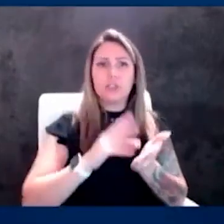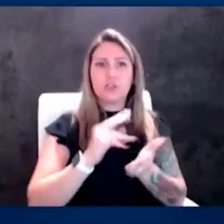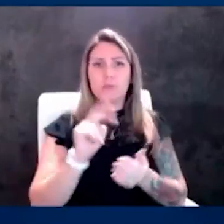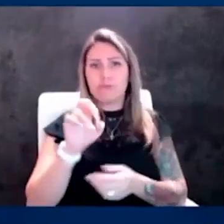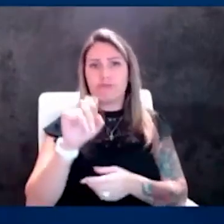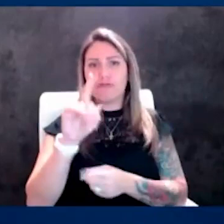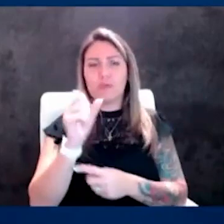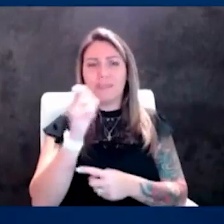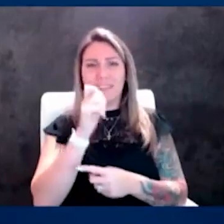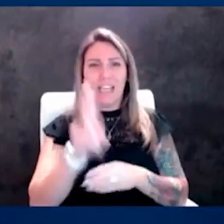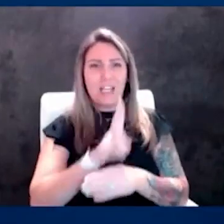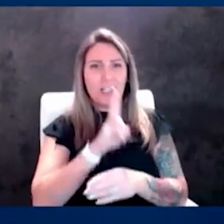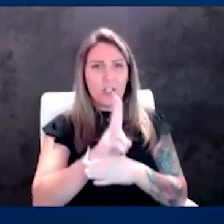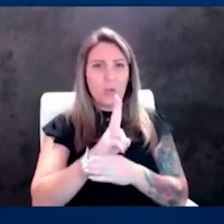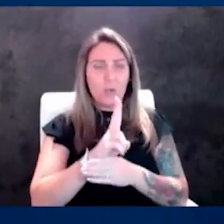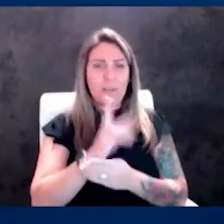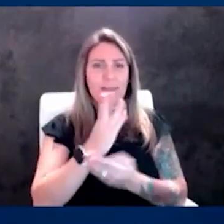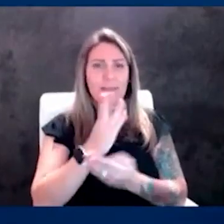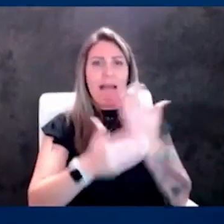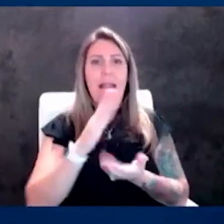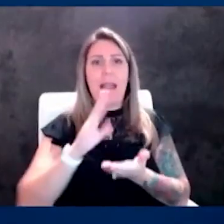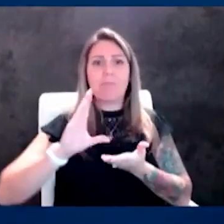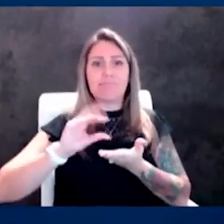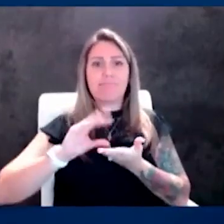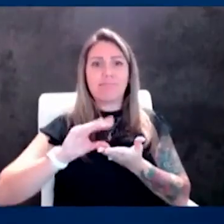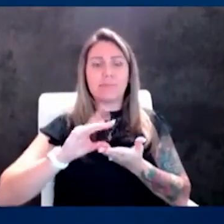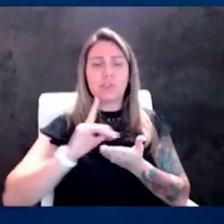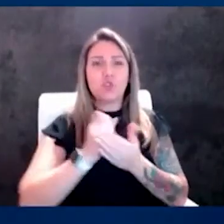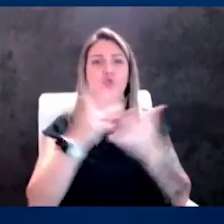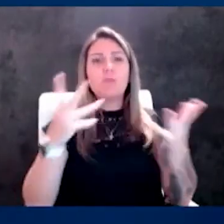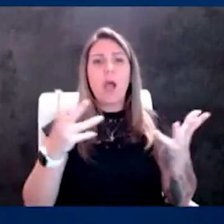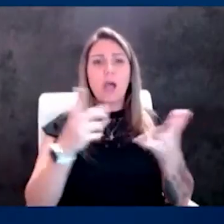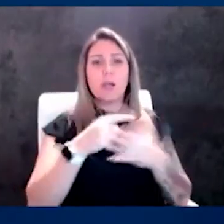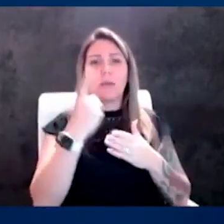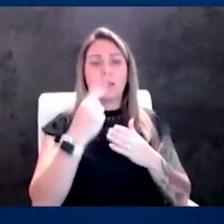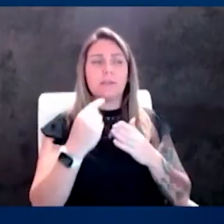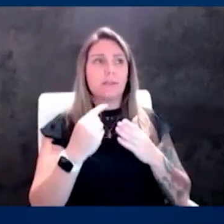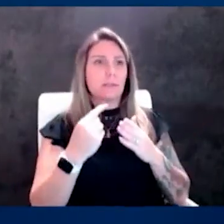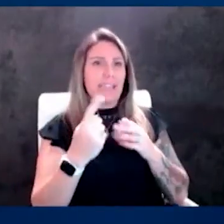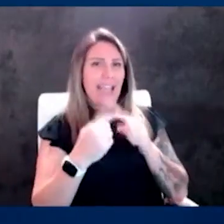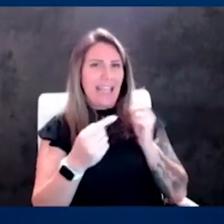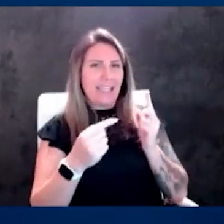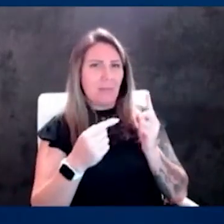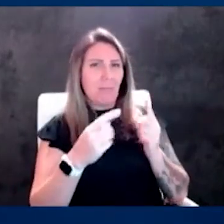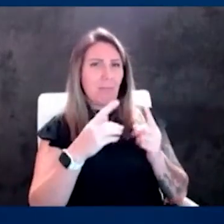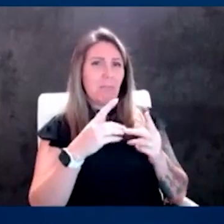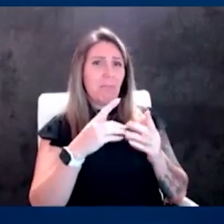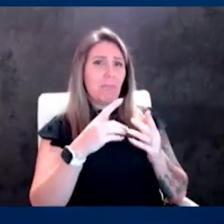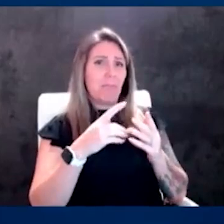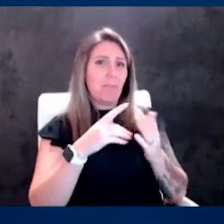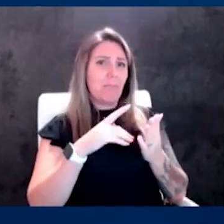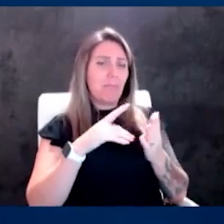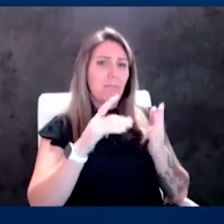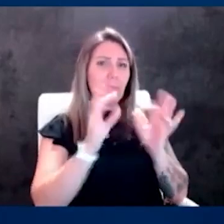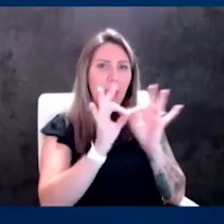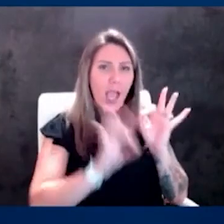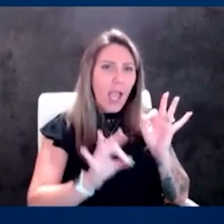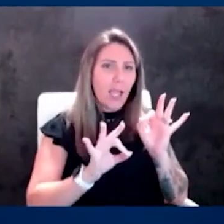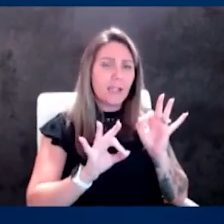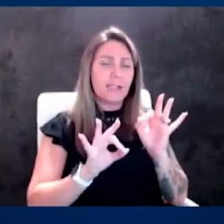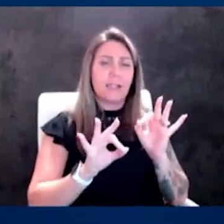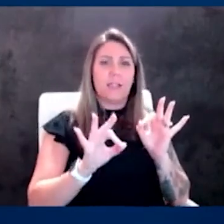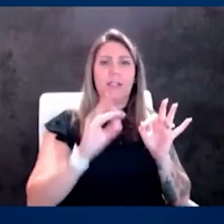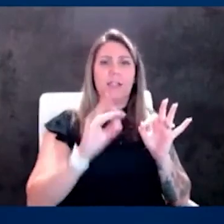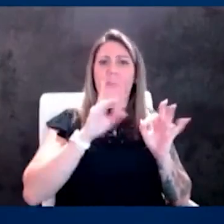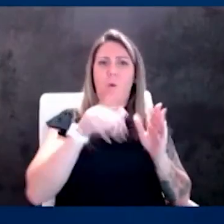sanitizer too much because it was creating antibiotic-resistant superbugs with all the use of antibacterial